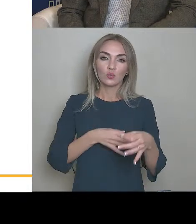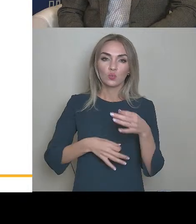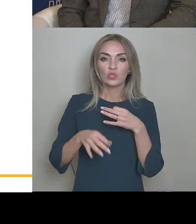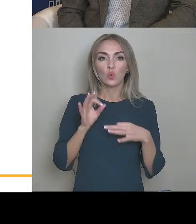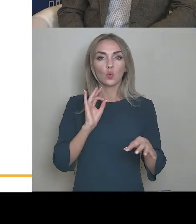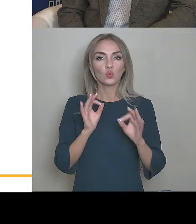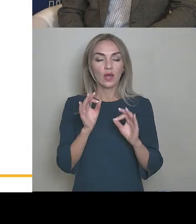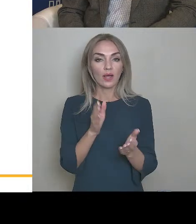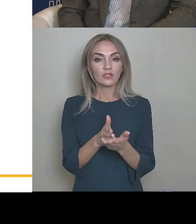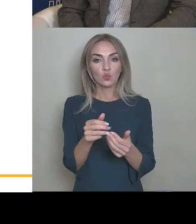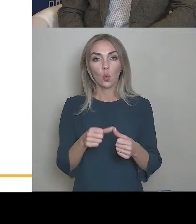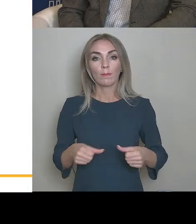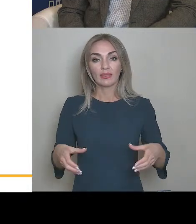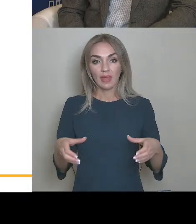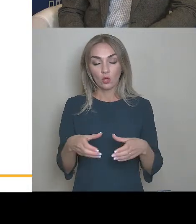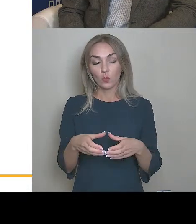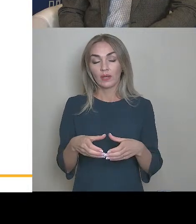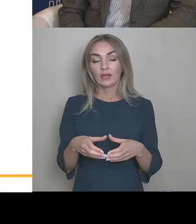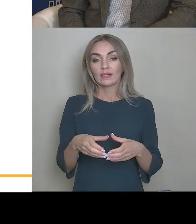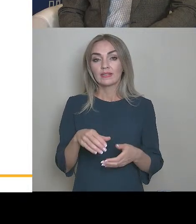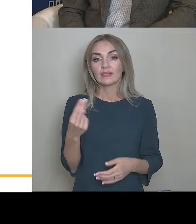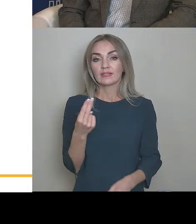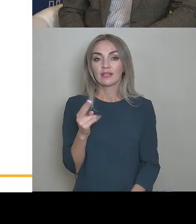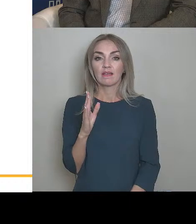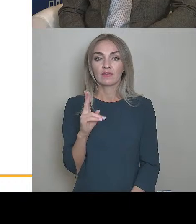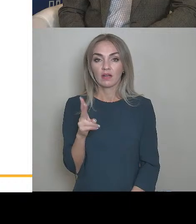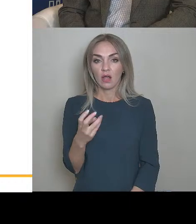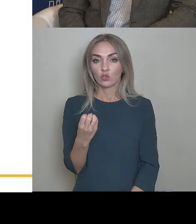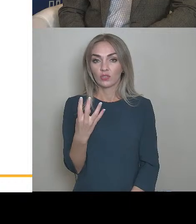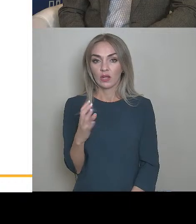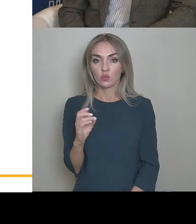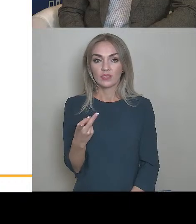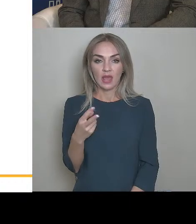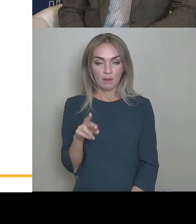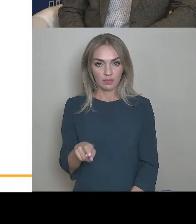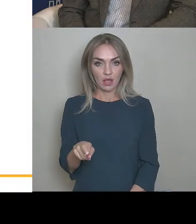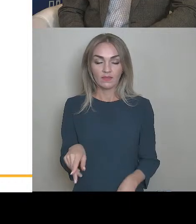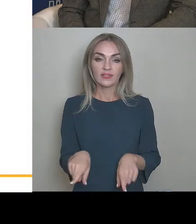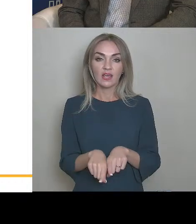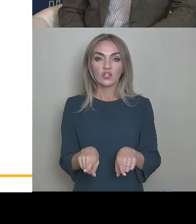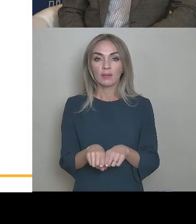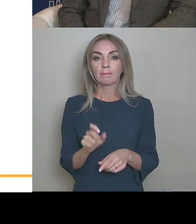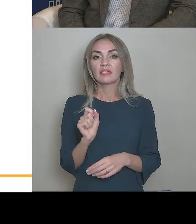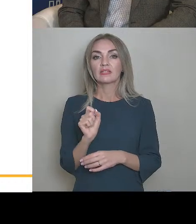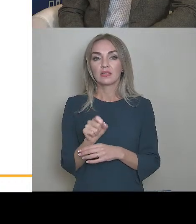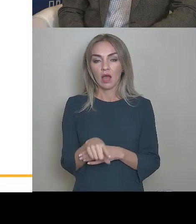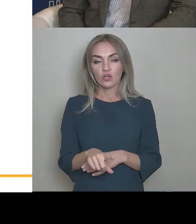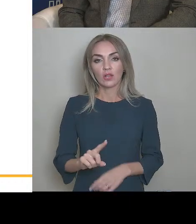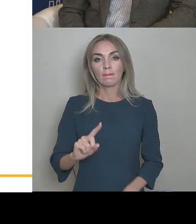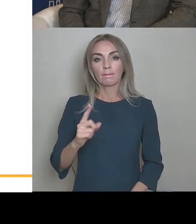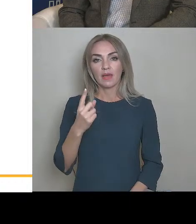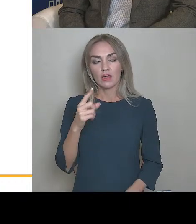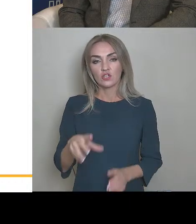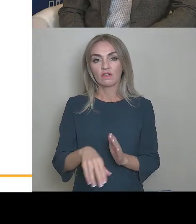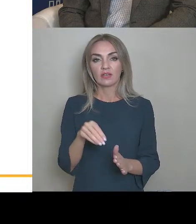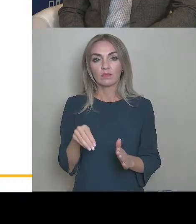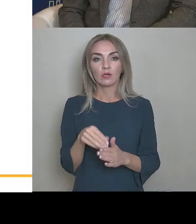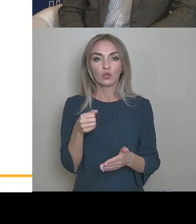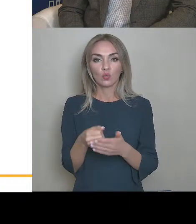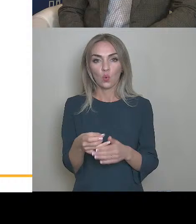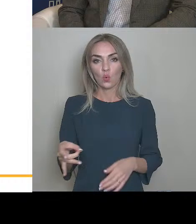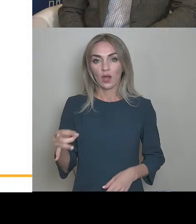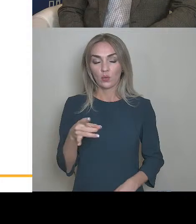are going to be carried out. After the first discussions with the Standing Committee, the CEC on the 14th of August appointed the